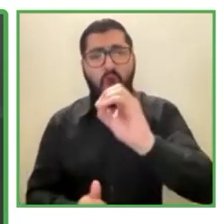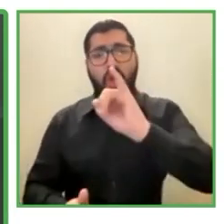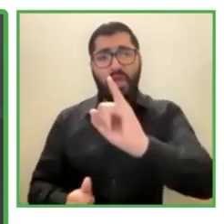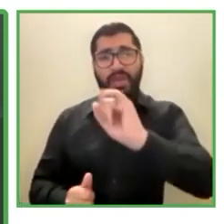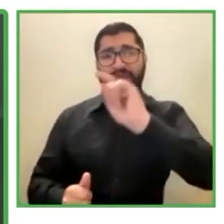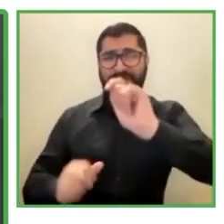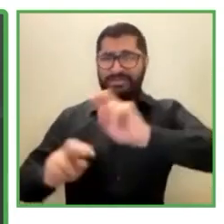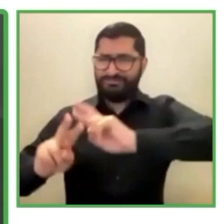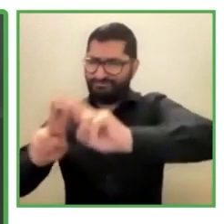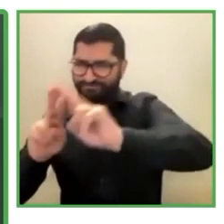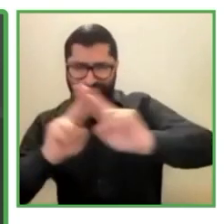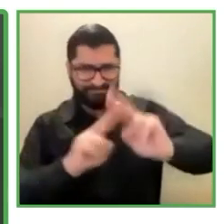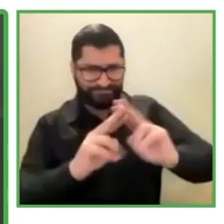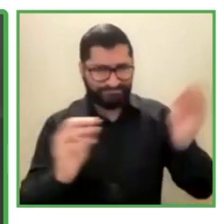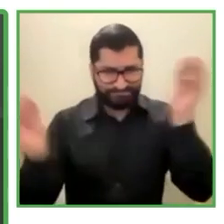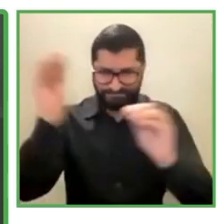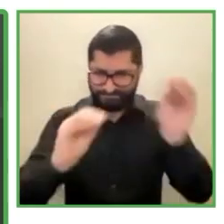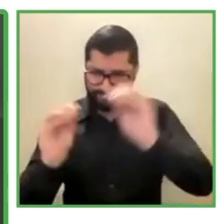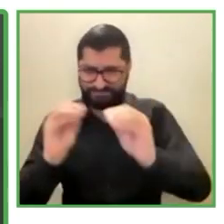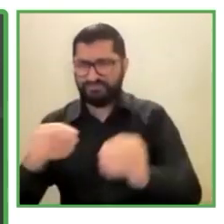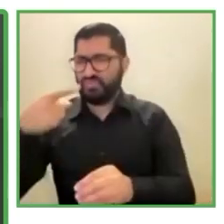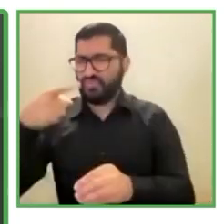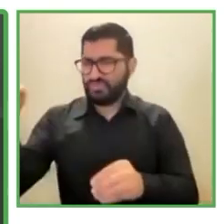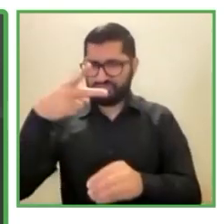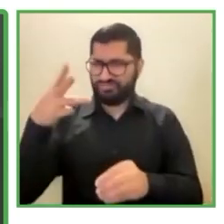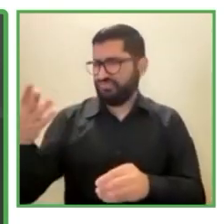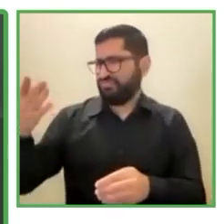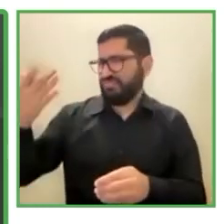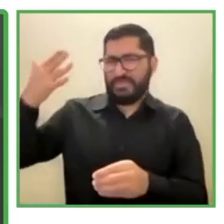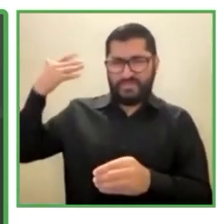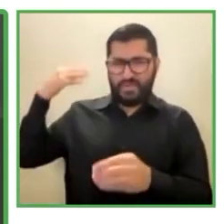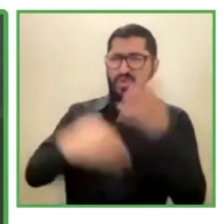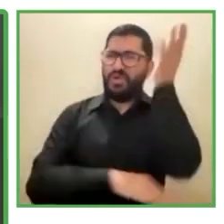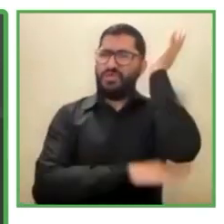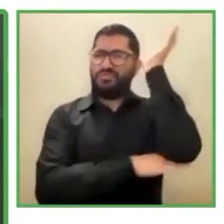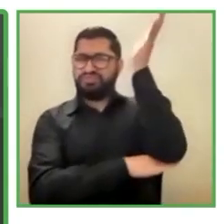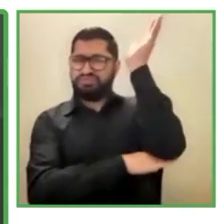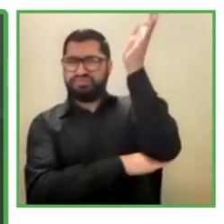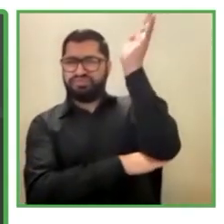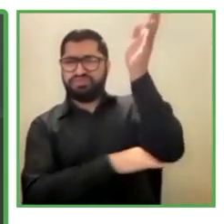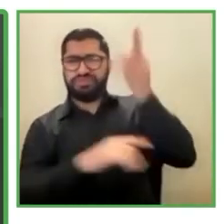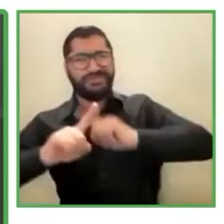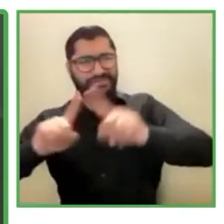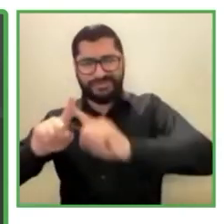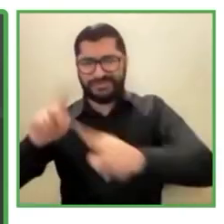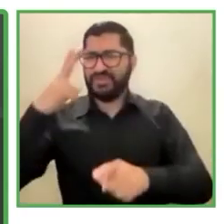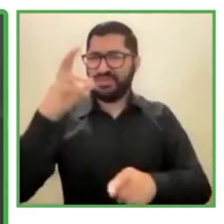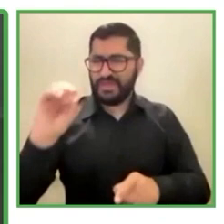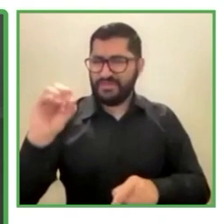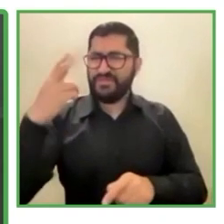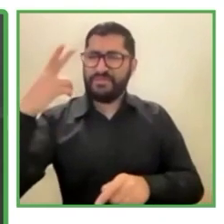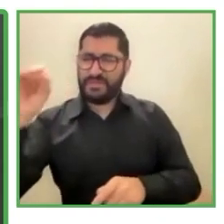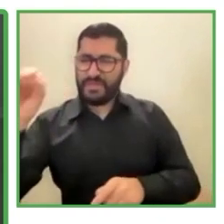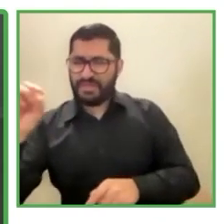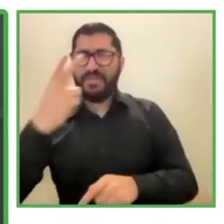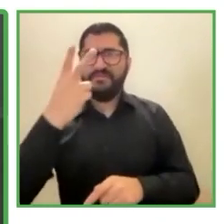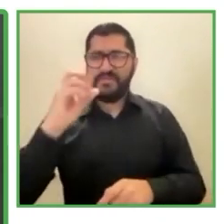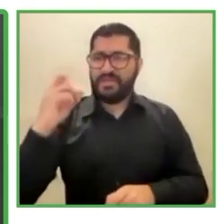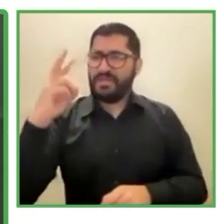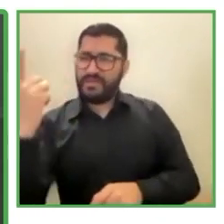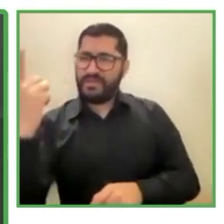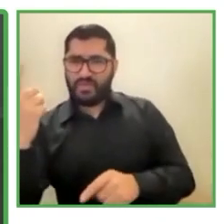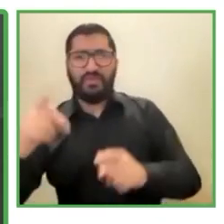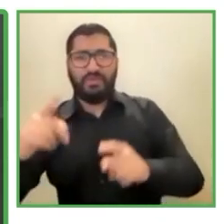ILO some weeks ago in the International Conference of ILO, they called